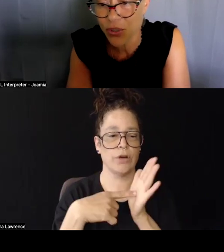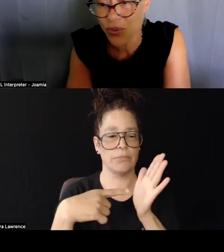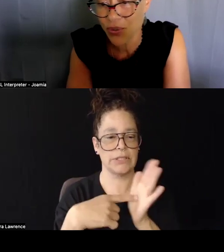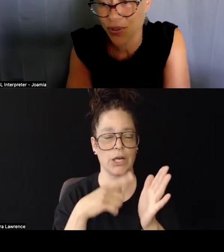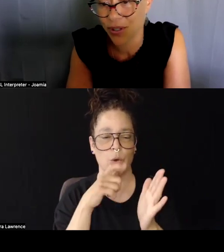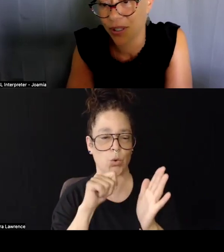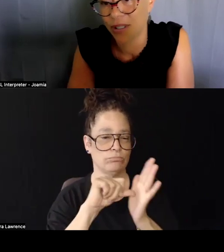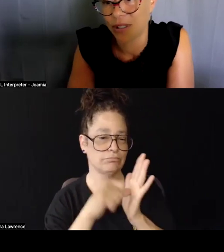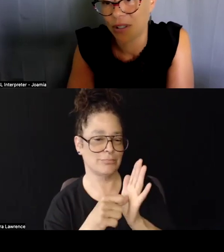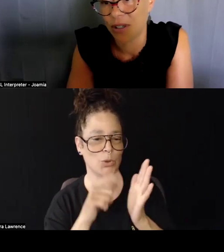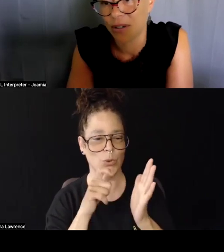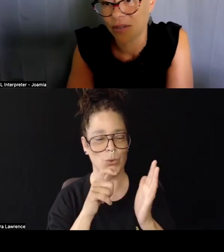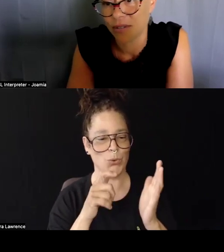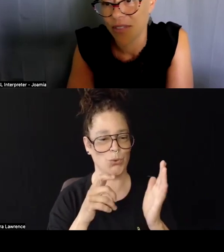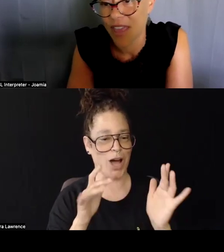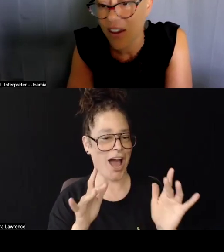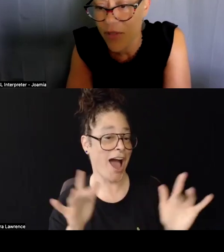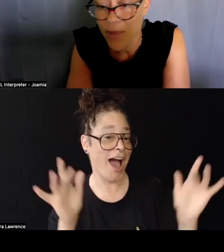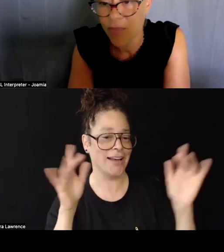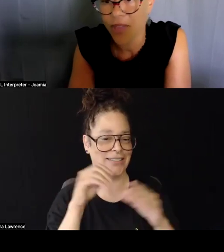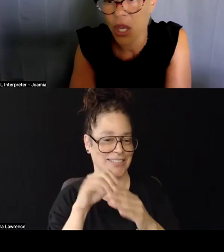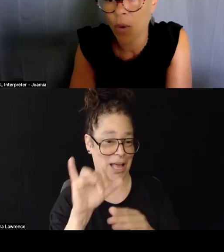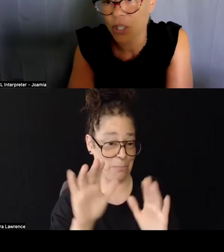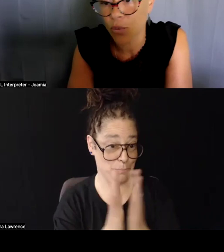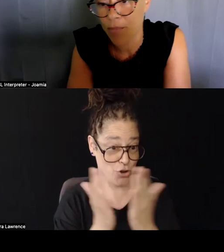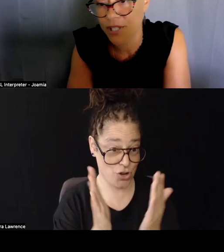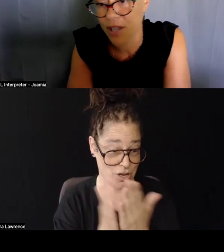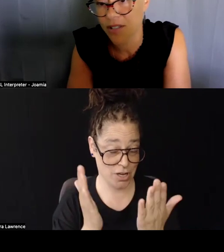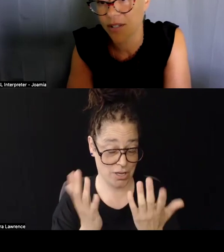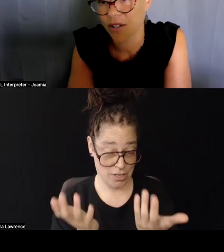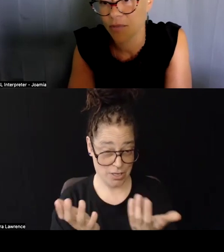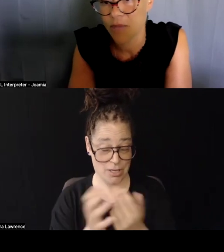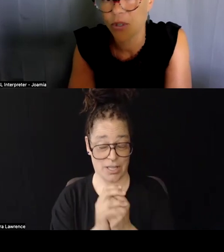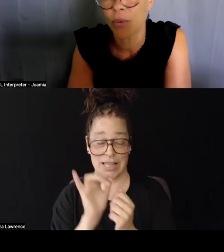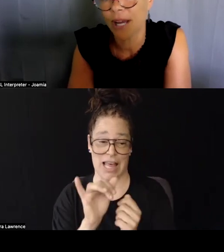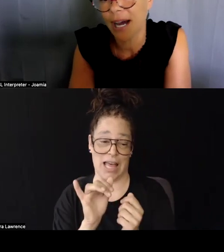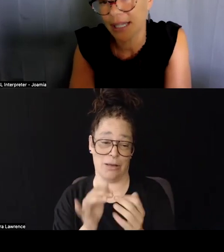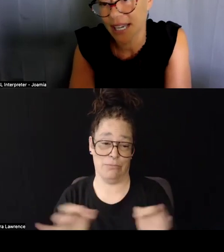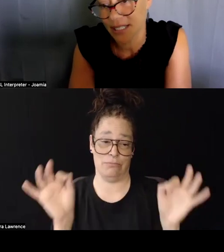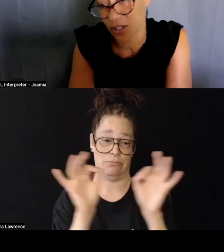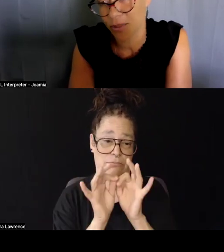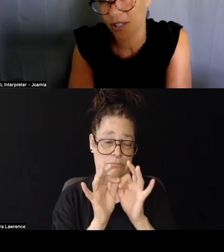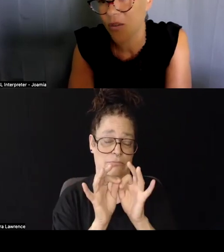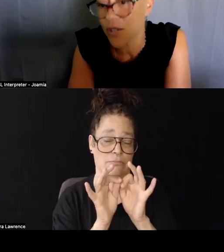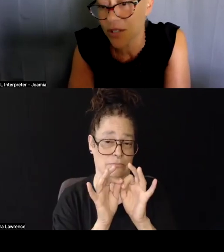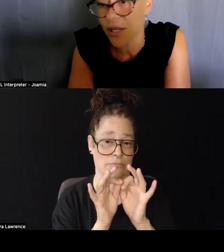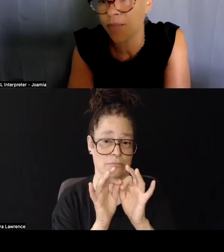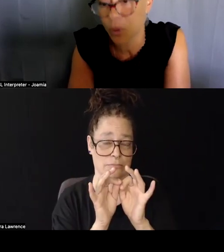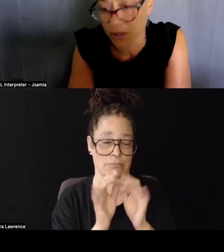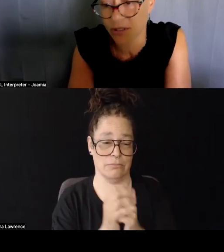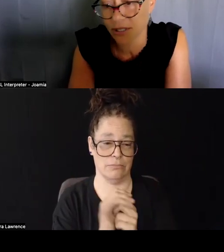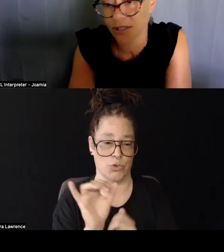should you choose? Think of the people that you want to represent, people you want to highlight in your book, which